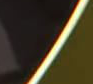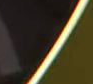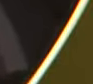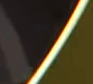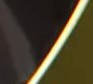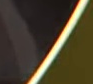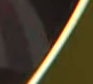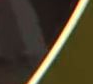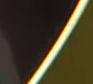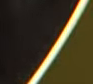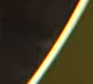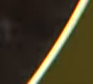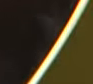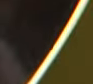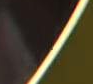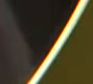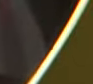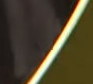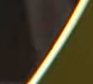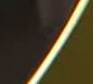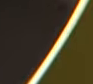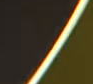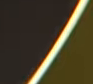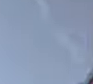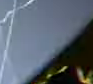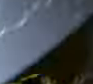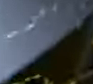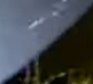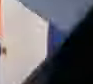Samuel Kazimba is Archbishop.